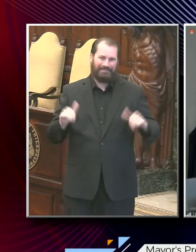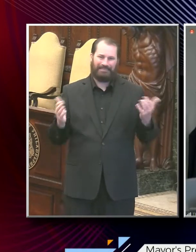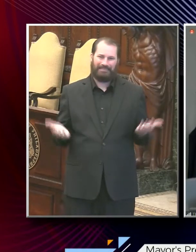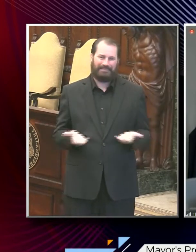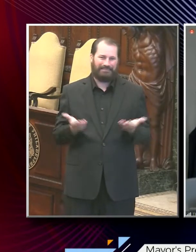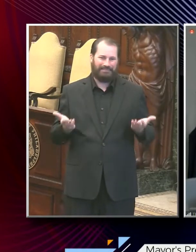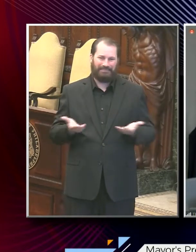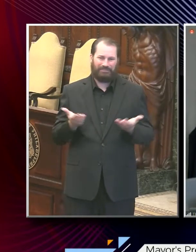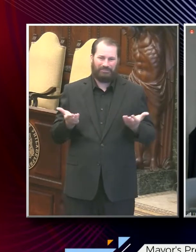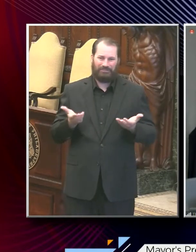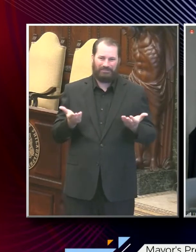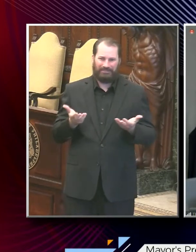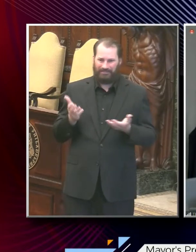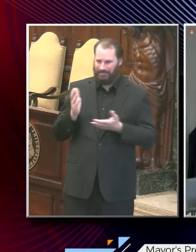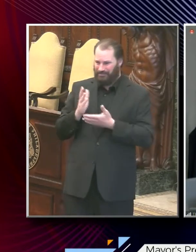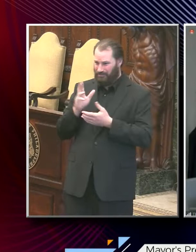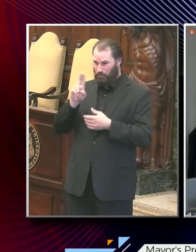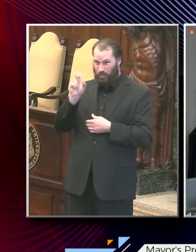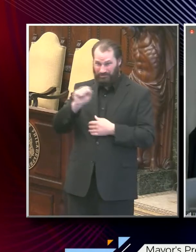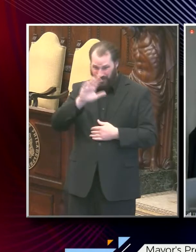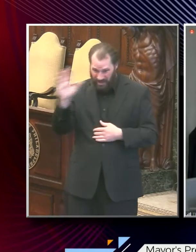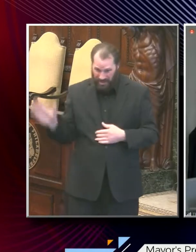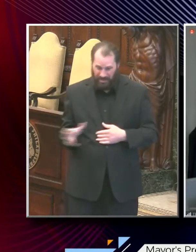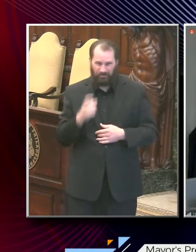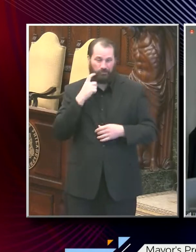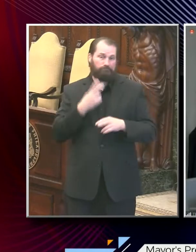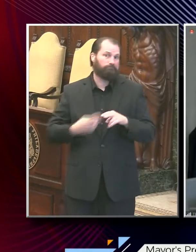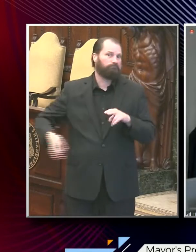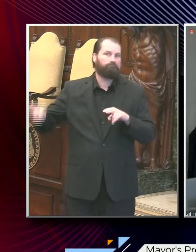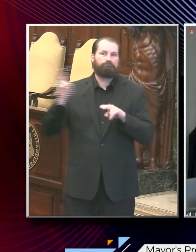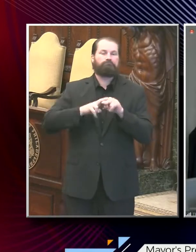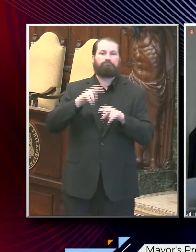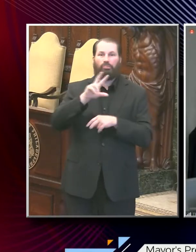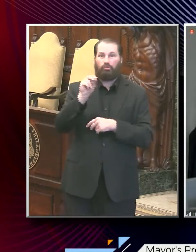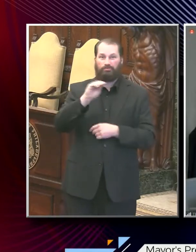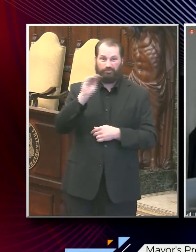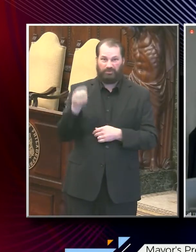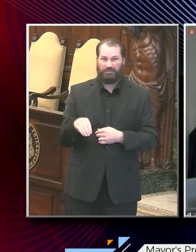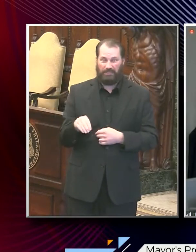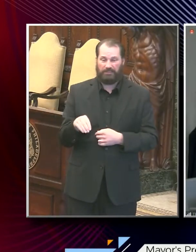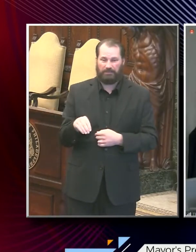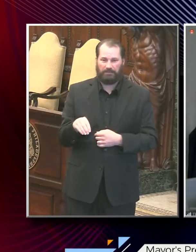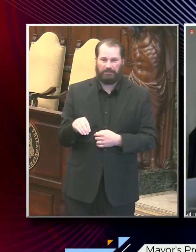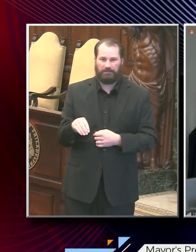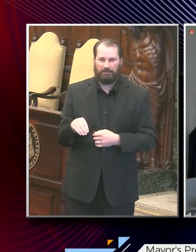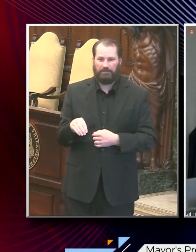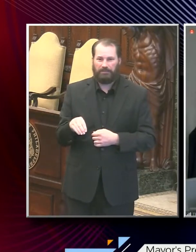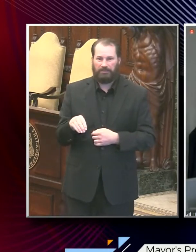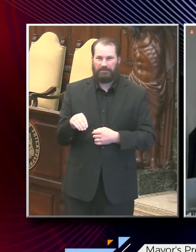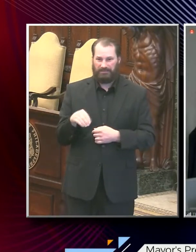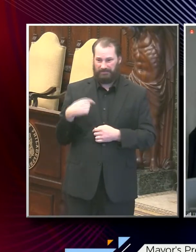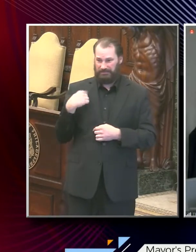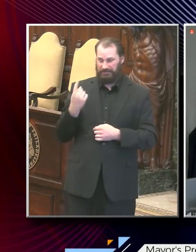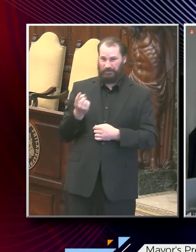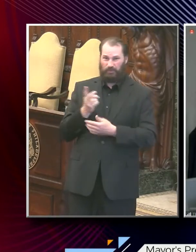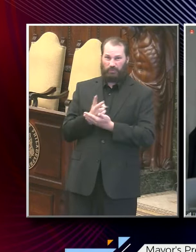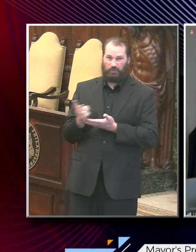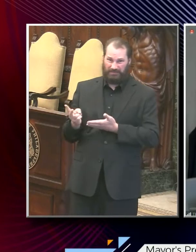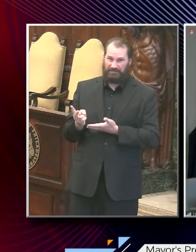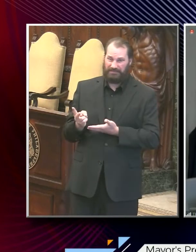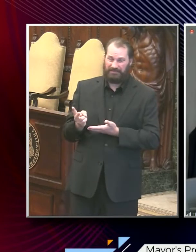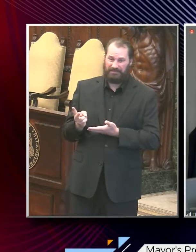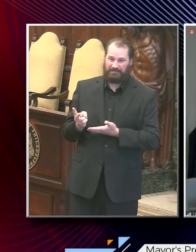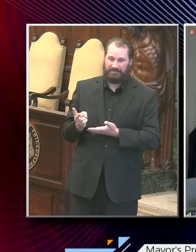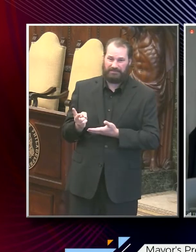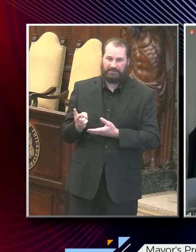30% in the past 14 days. Case counts are rising now in 26 states in the United States after reopening. couple of